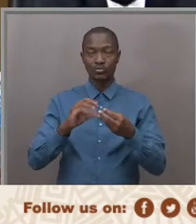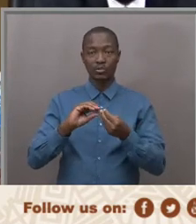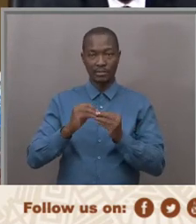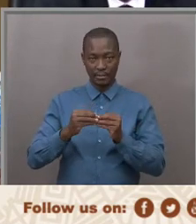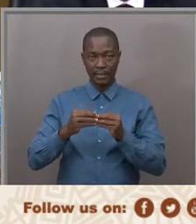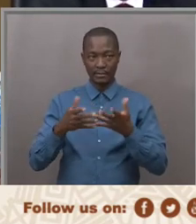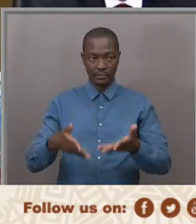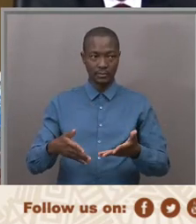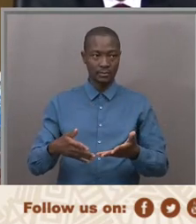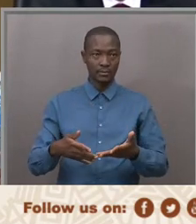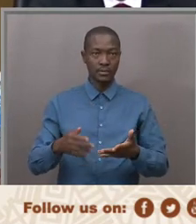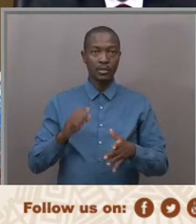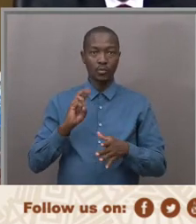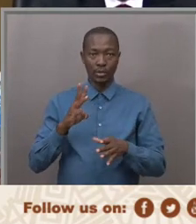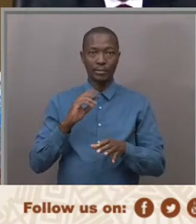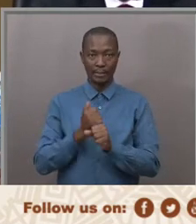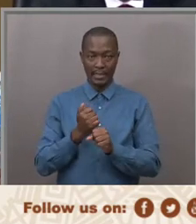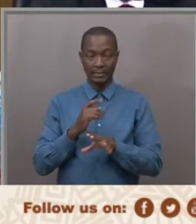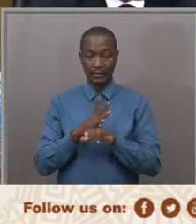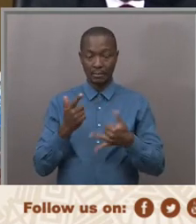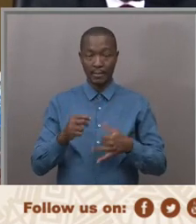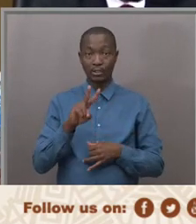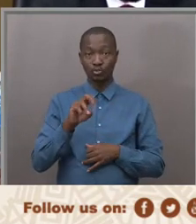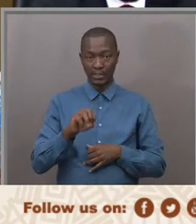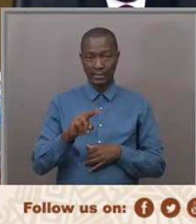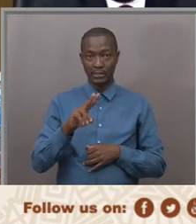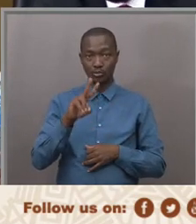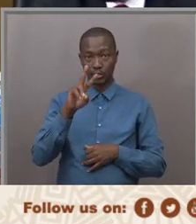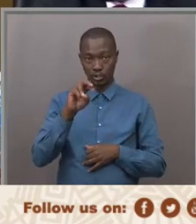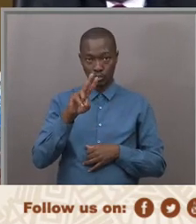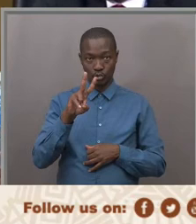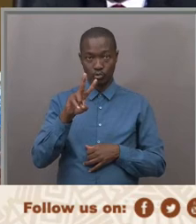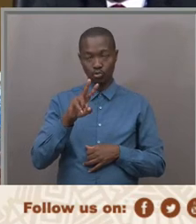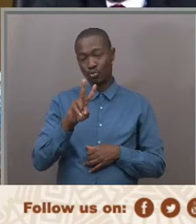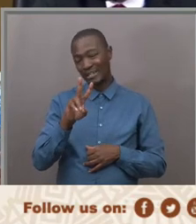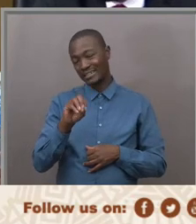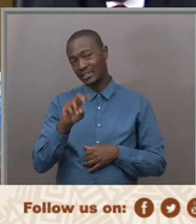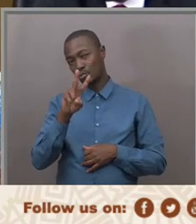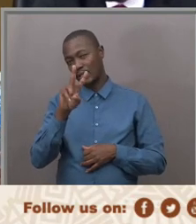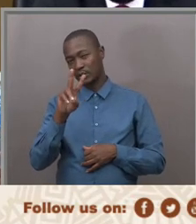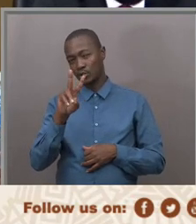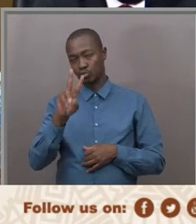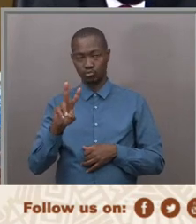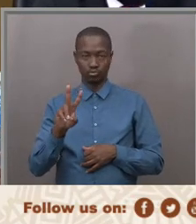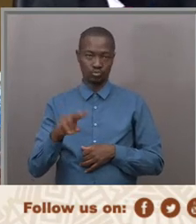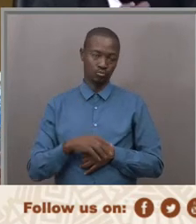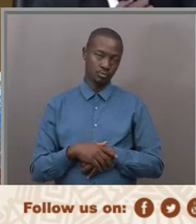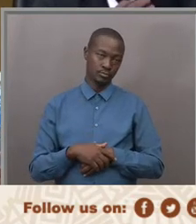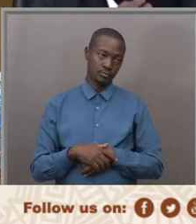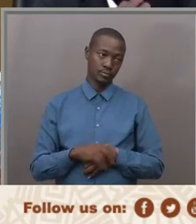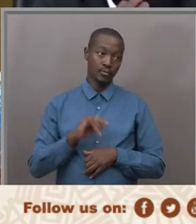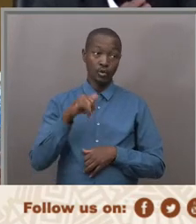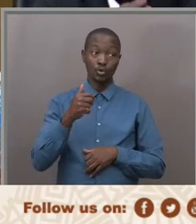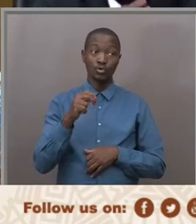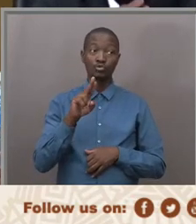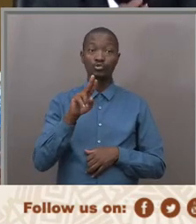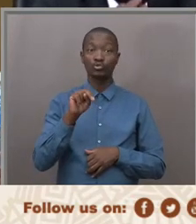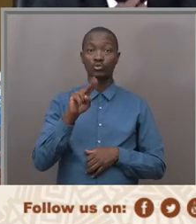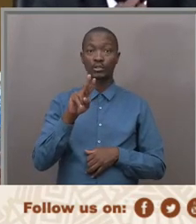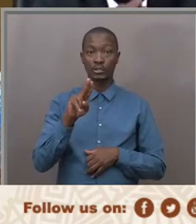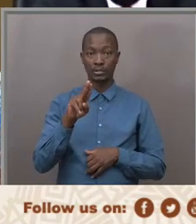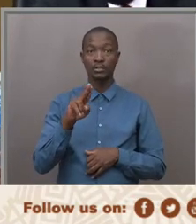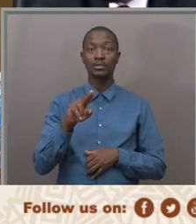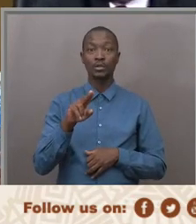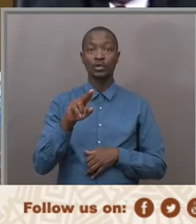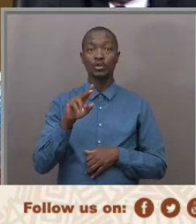200,000 vehicles will be produced by 2022. It's not far. By June 2022,